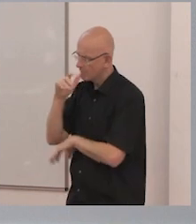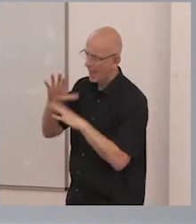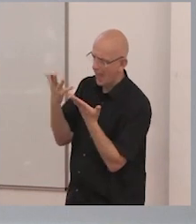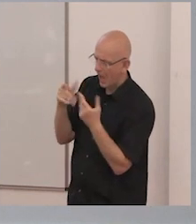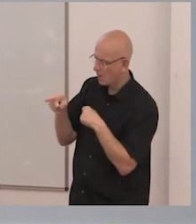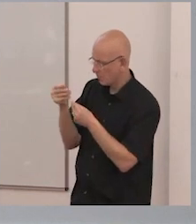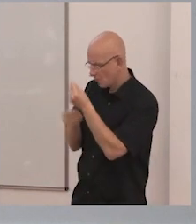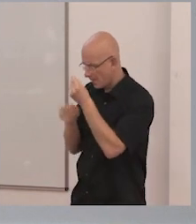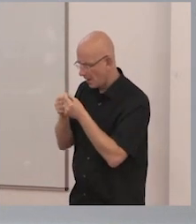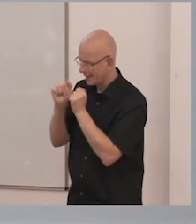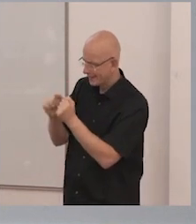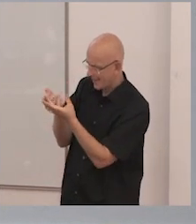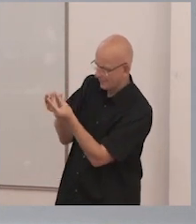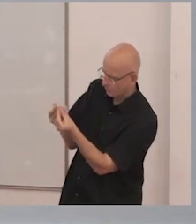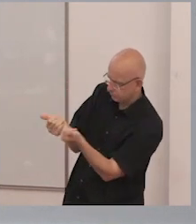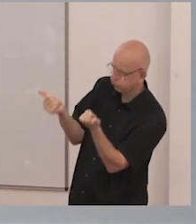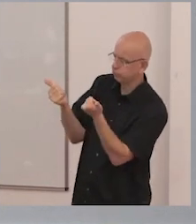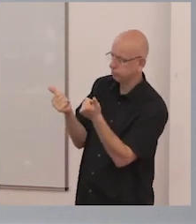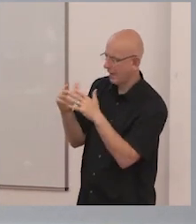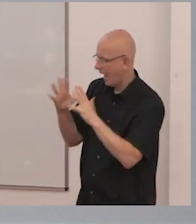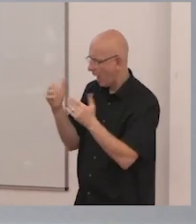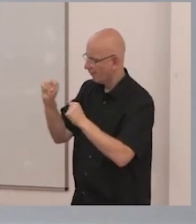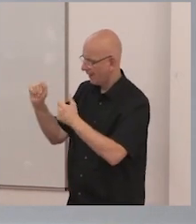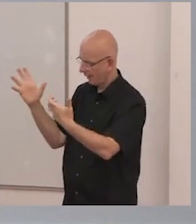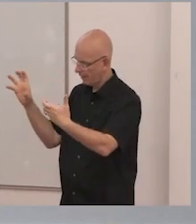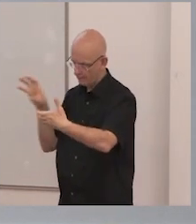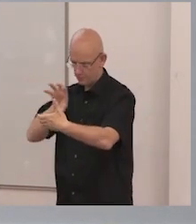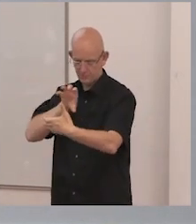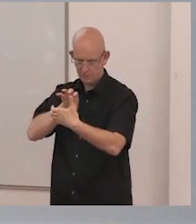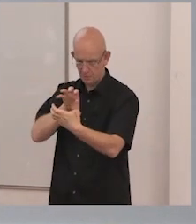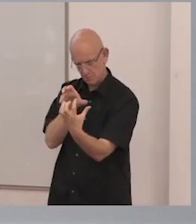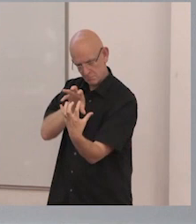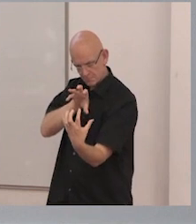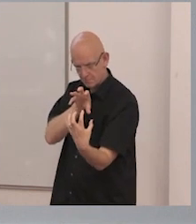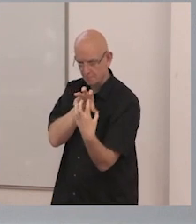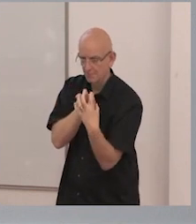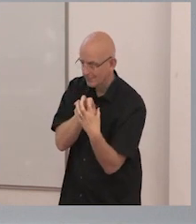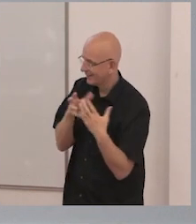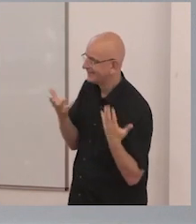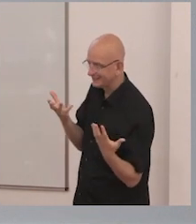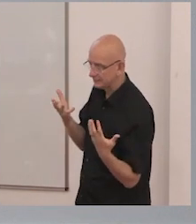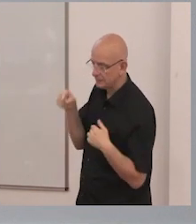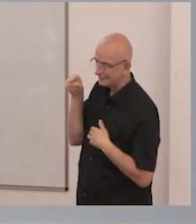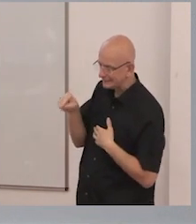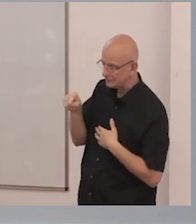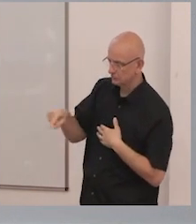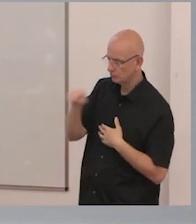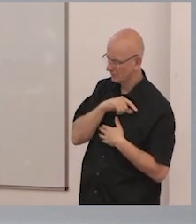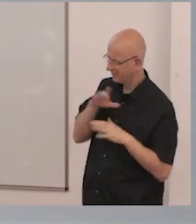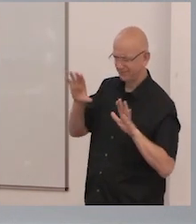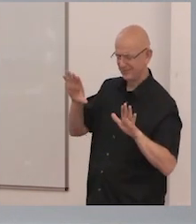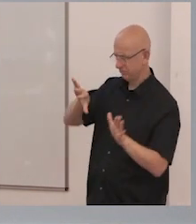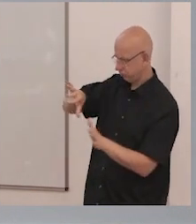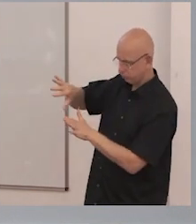So I want to move on to look specifically at the UN Convention on the Rights of the Child. At that